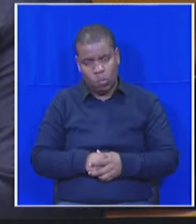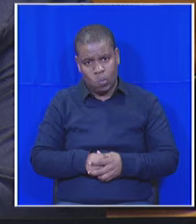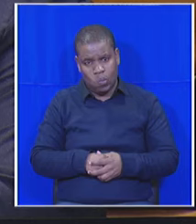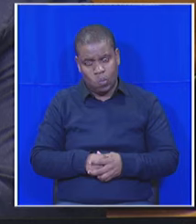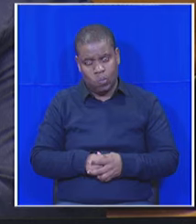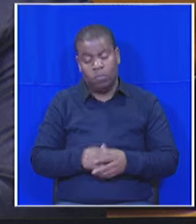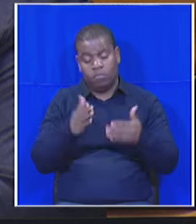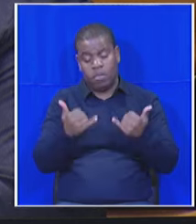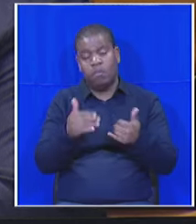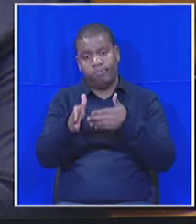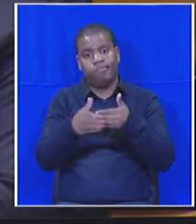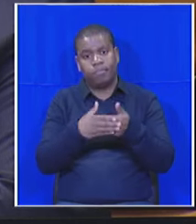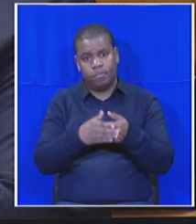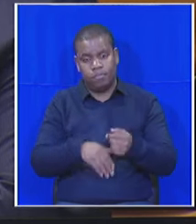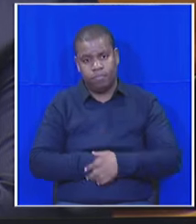Voting is closed.